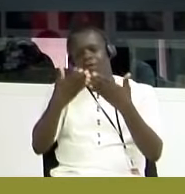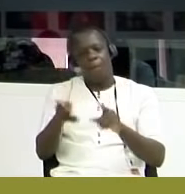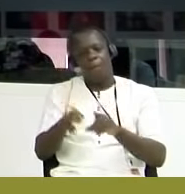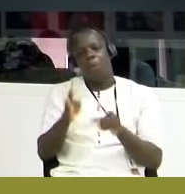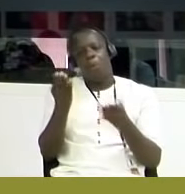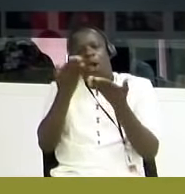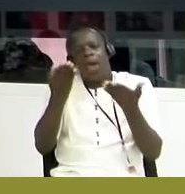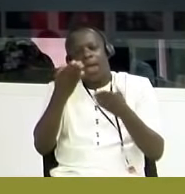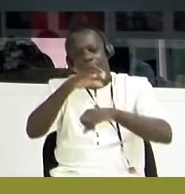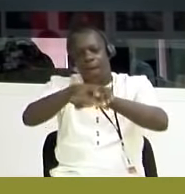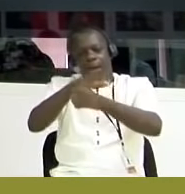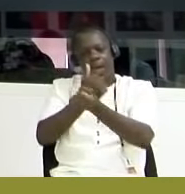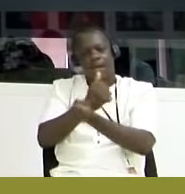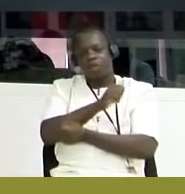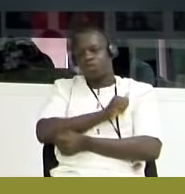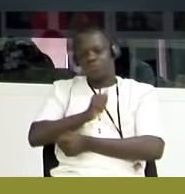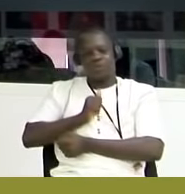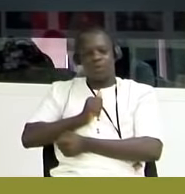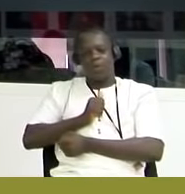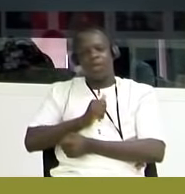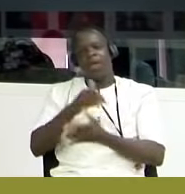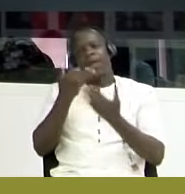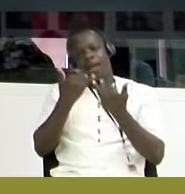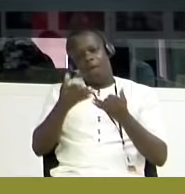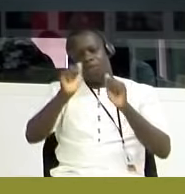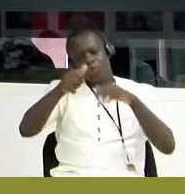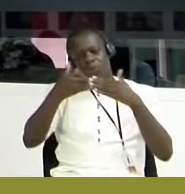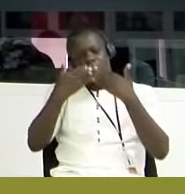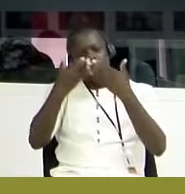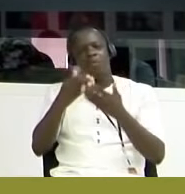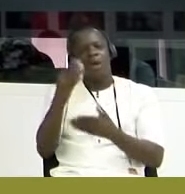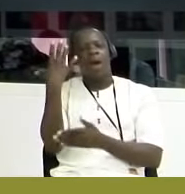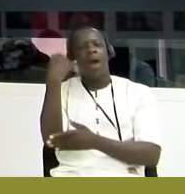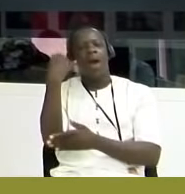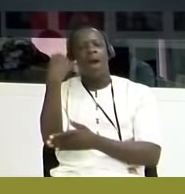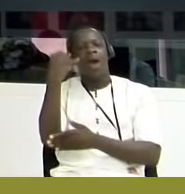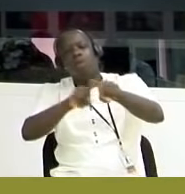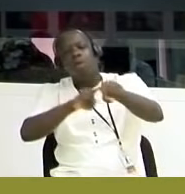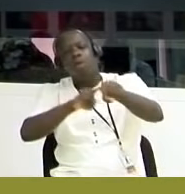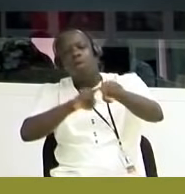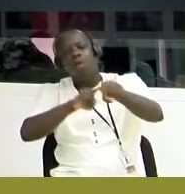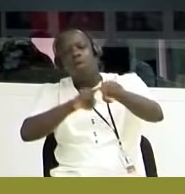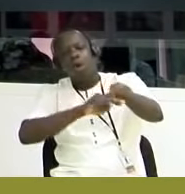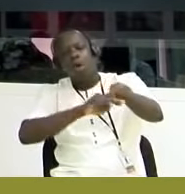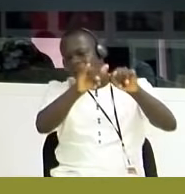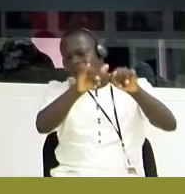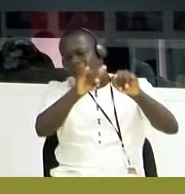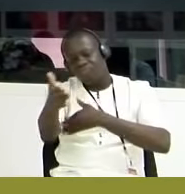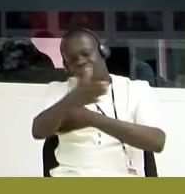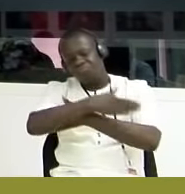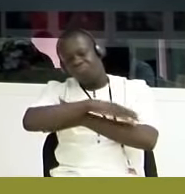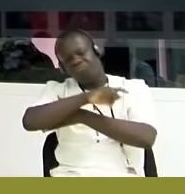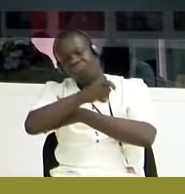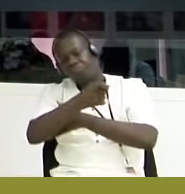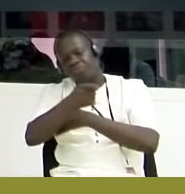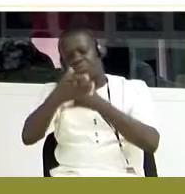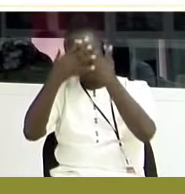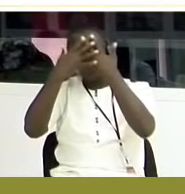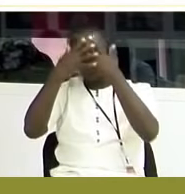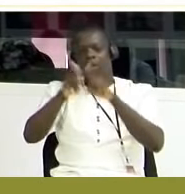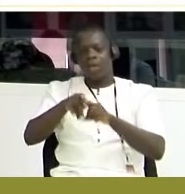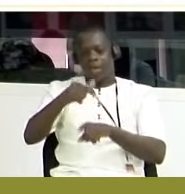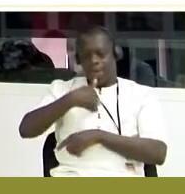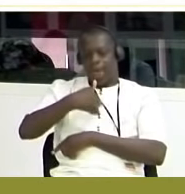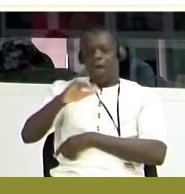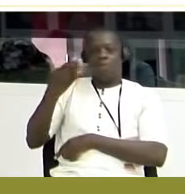Can you tell us for how long you were detained at Mile 2 Remand Wing? I was detained for